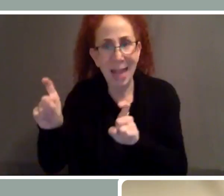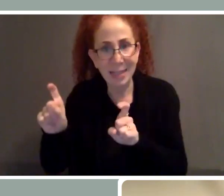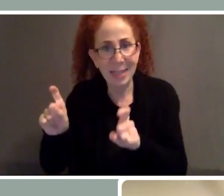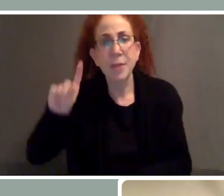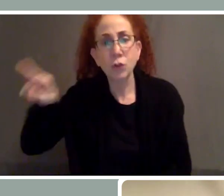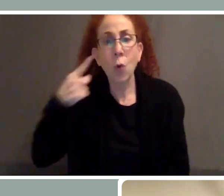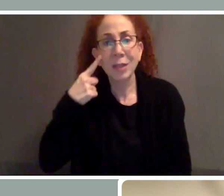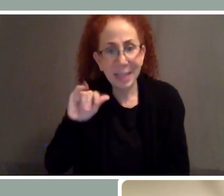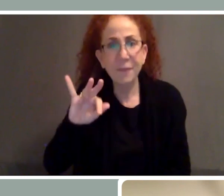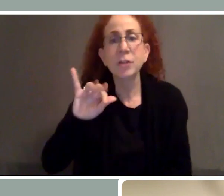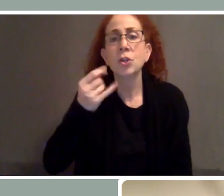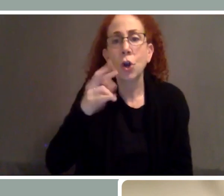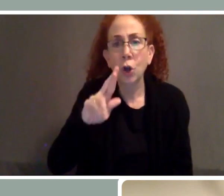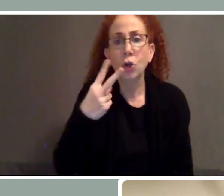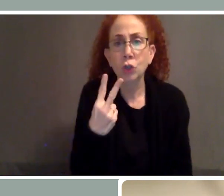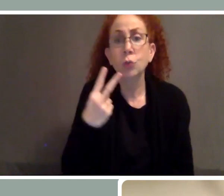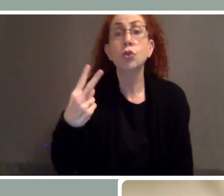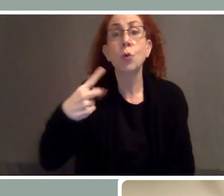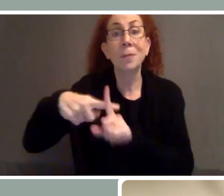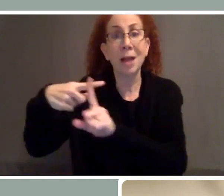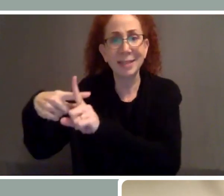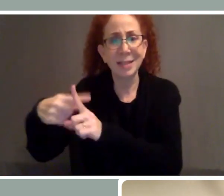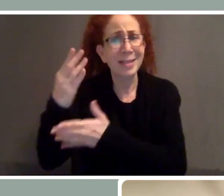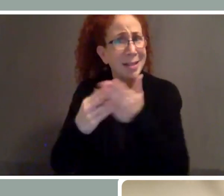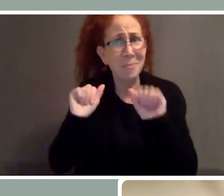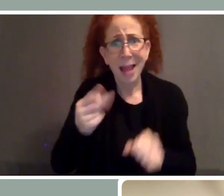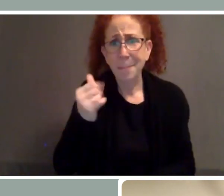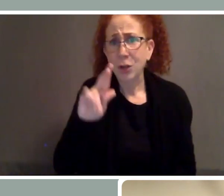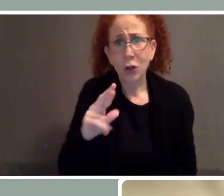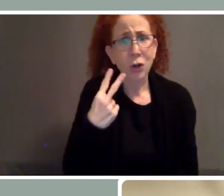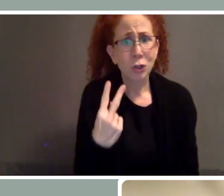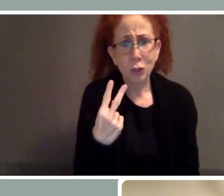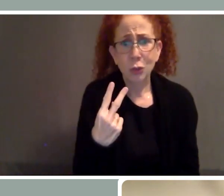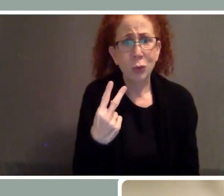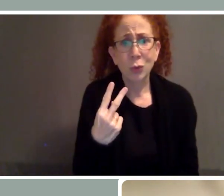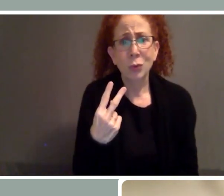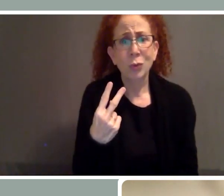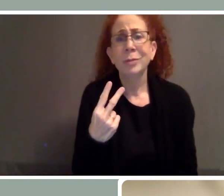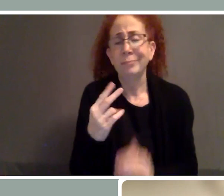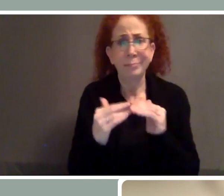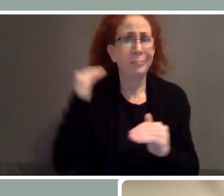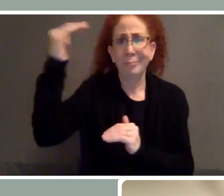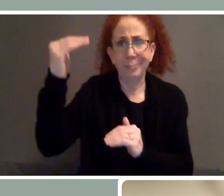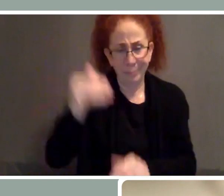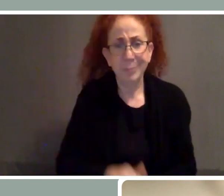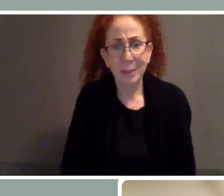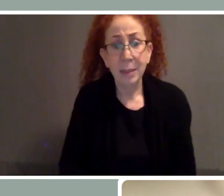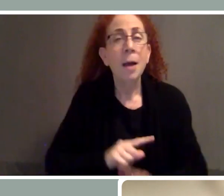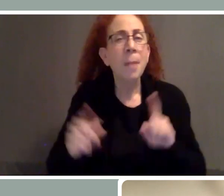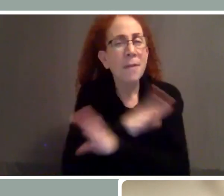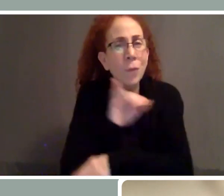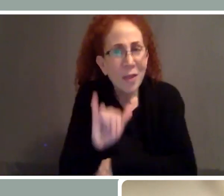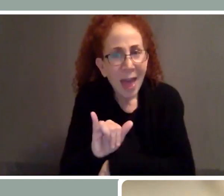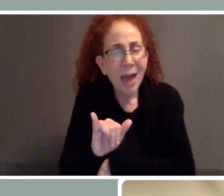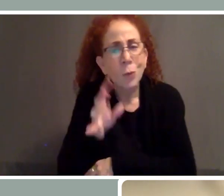if it's HER2 2+, because some of those can be HER2, really have HER2 in excess amounts. But before that, we